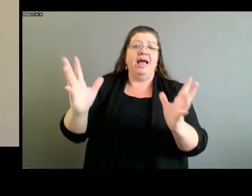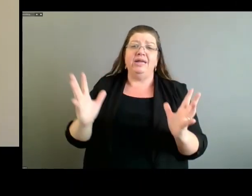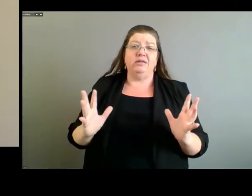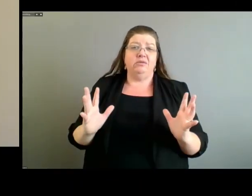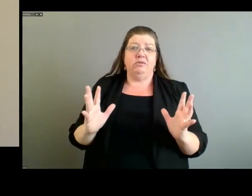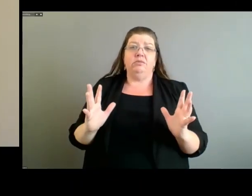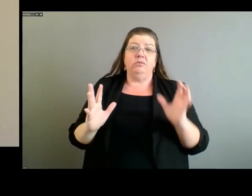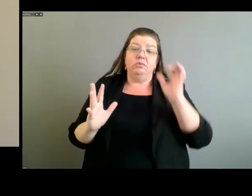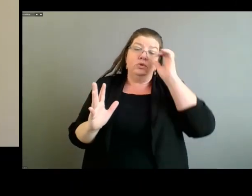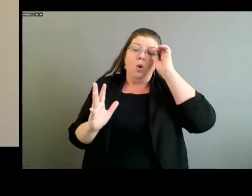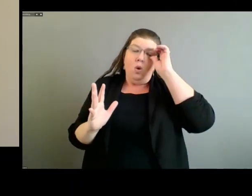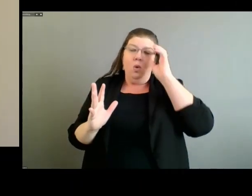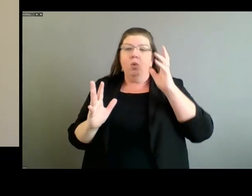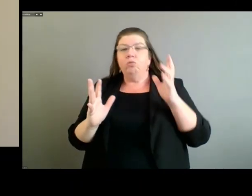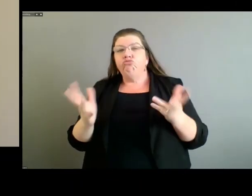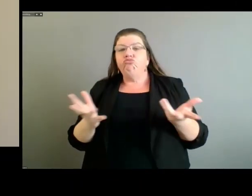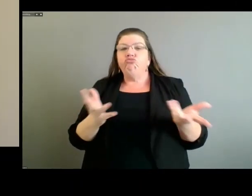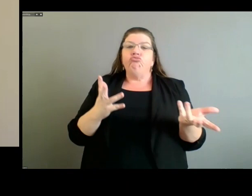it's not